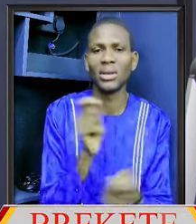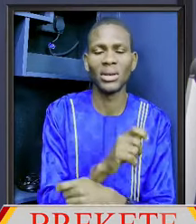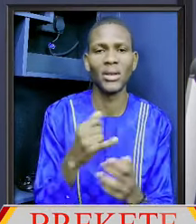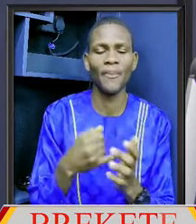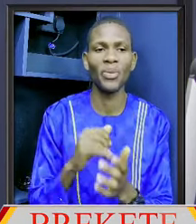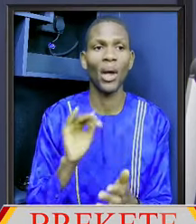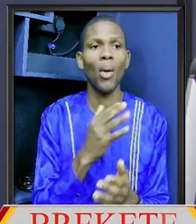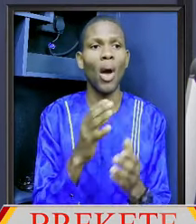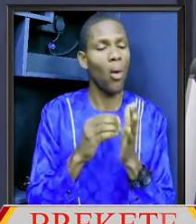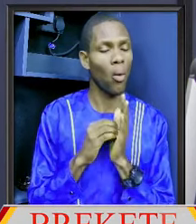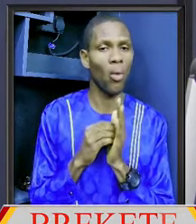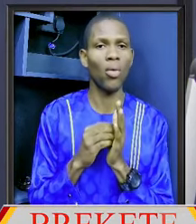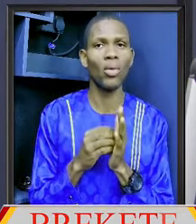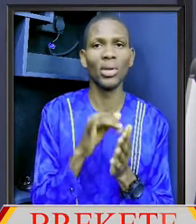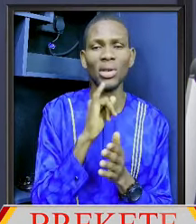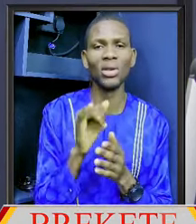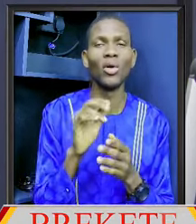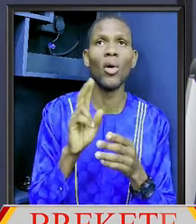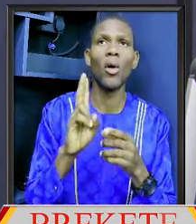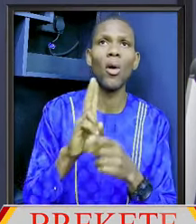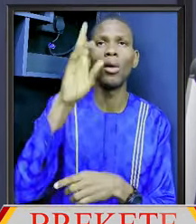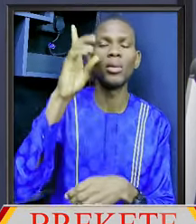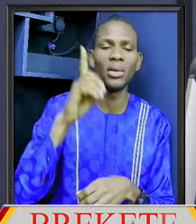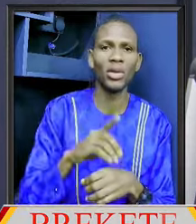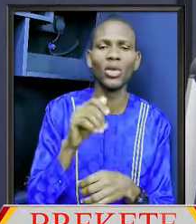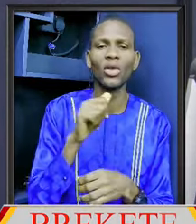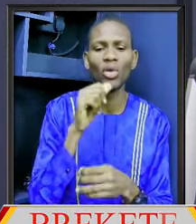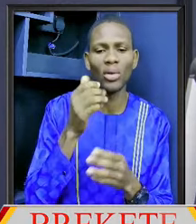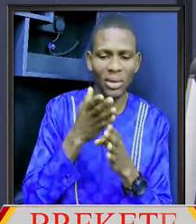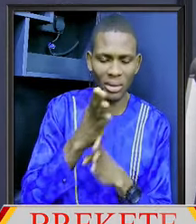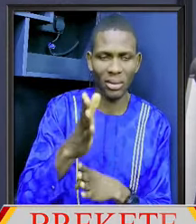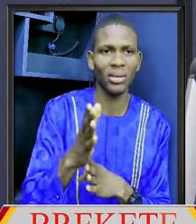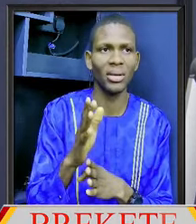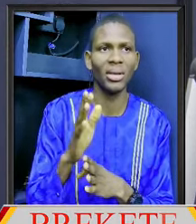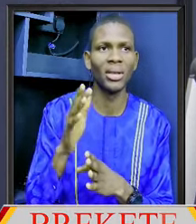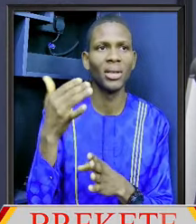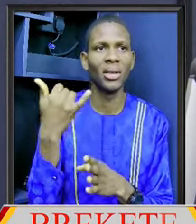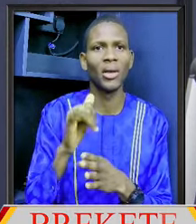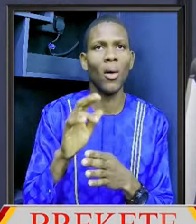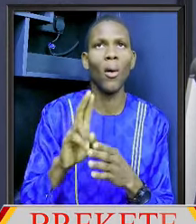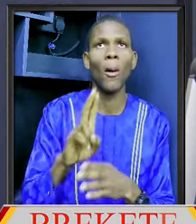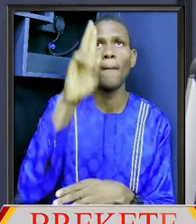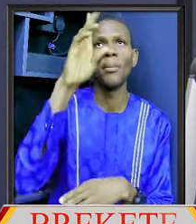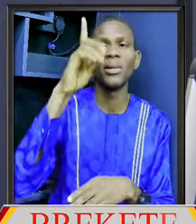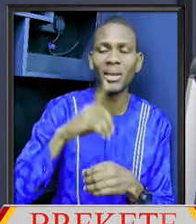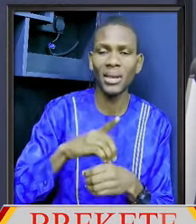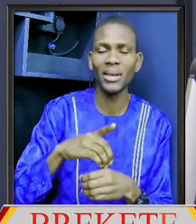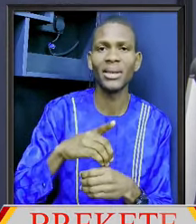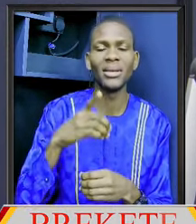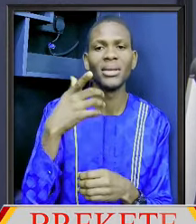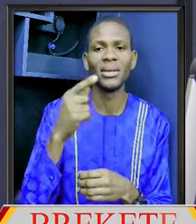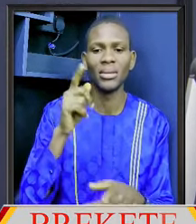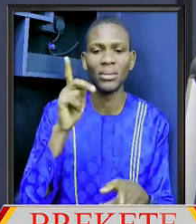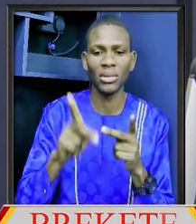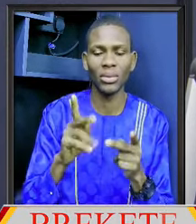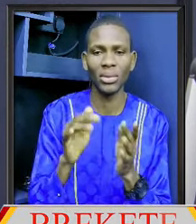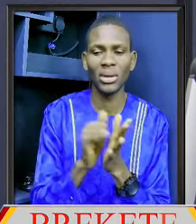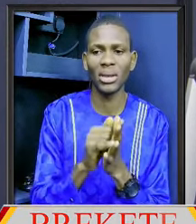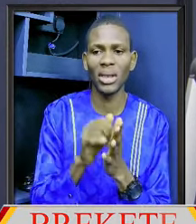Our own now update. And how did they take the update? Not directly, then they update the people with there for leadership position.